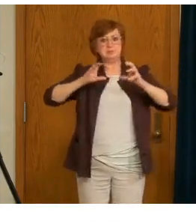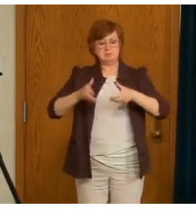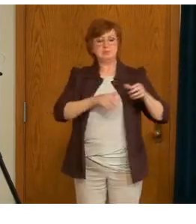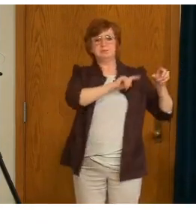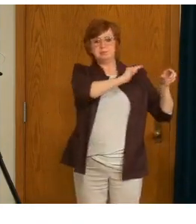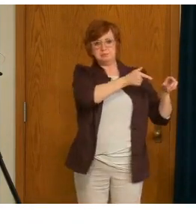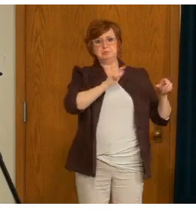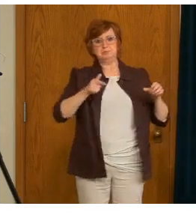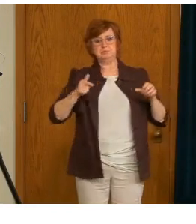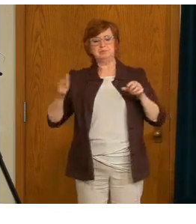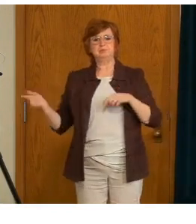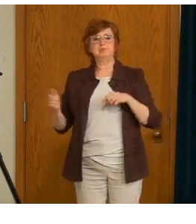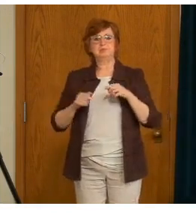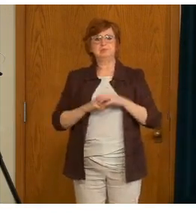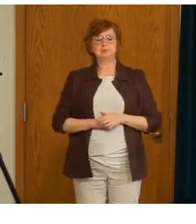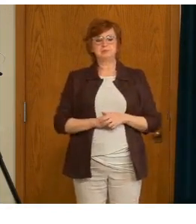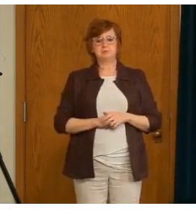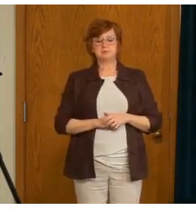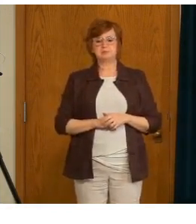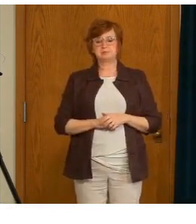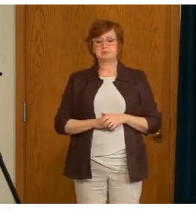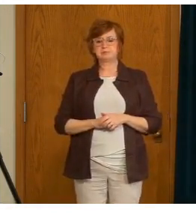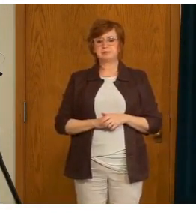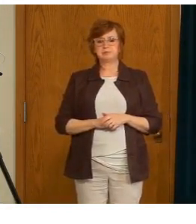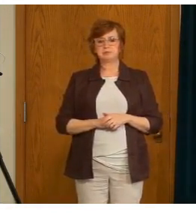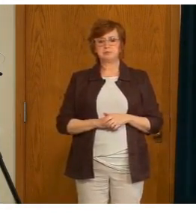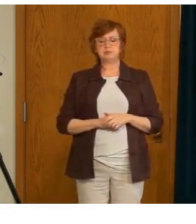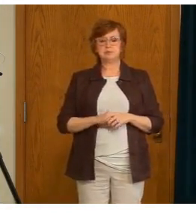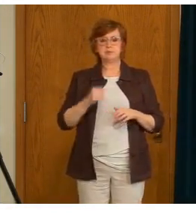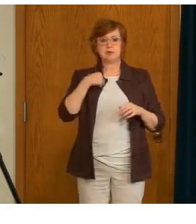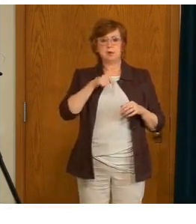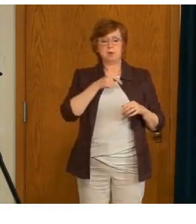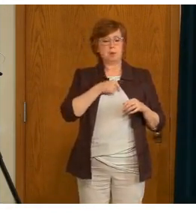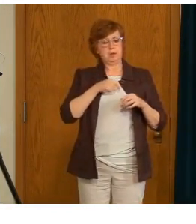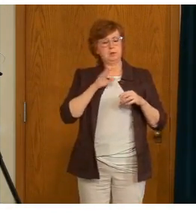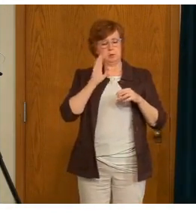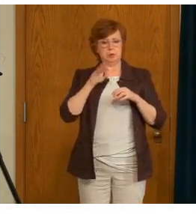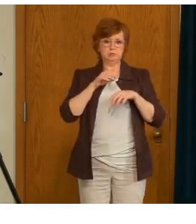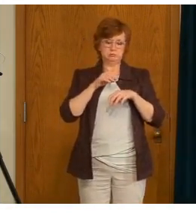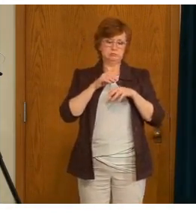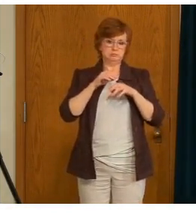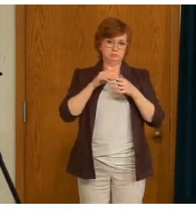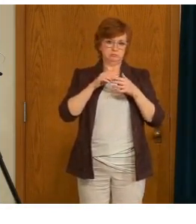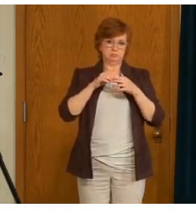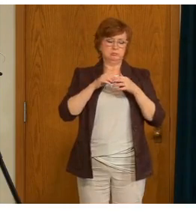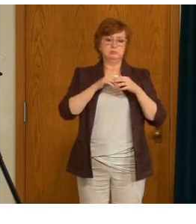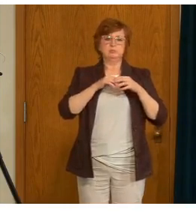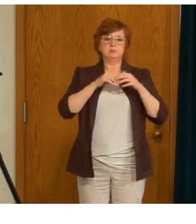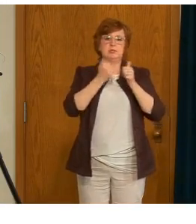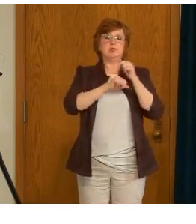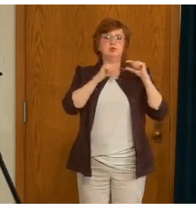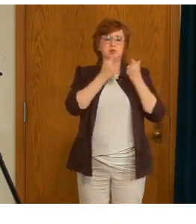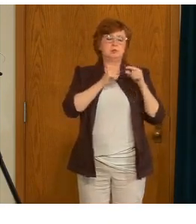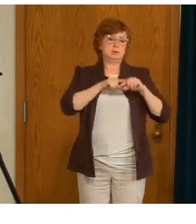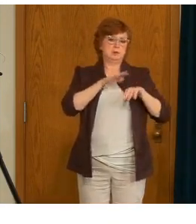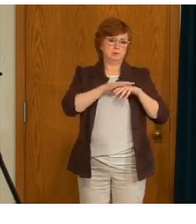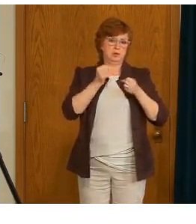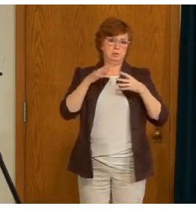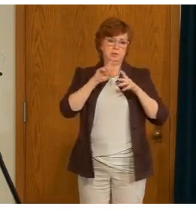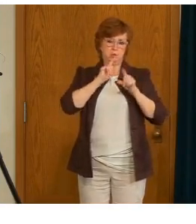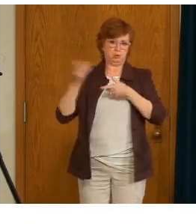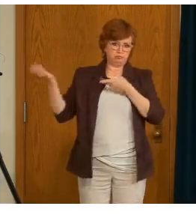supply of vaccines. We will ensure that everyone will have the chance to get their second dose starting 13 weeks after the